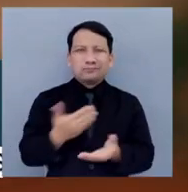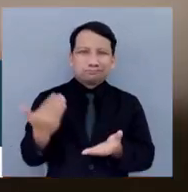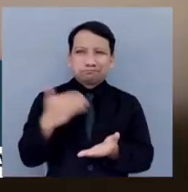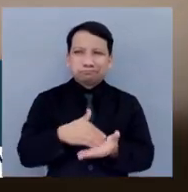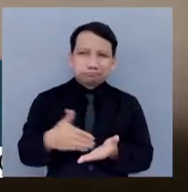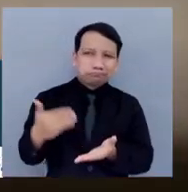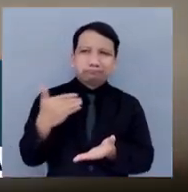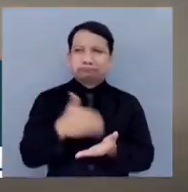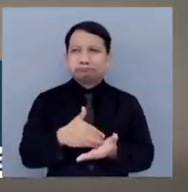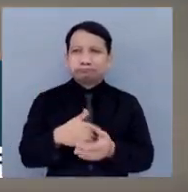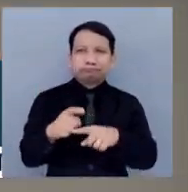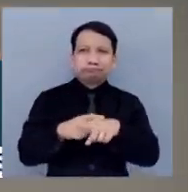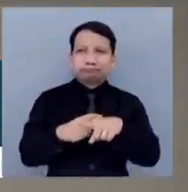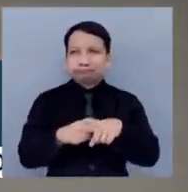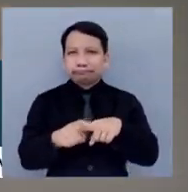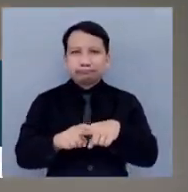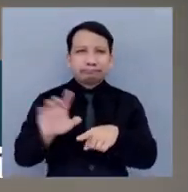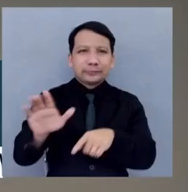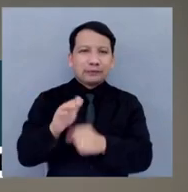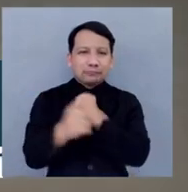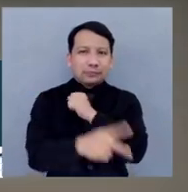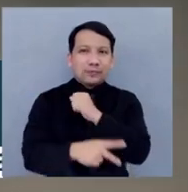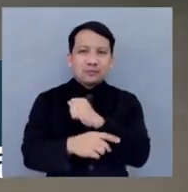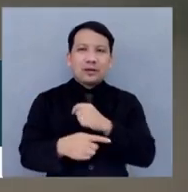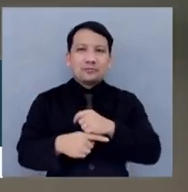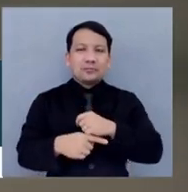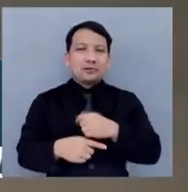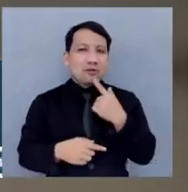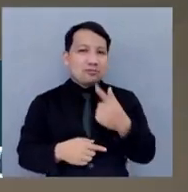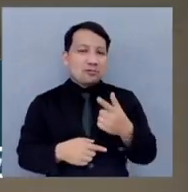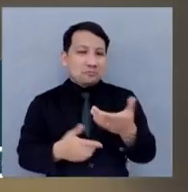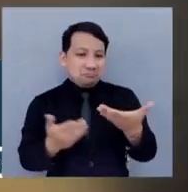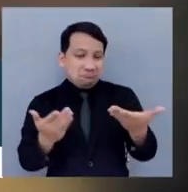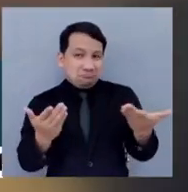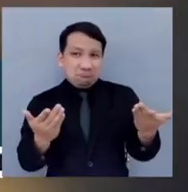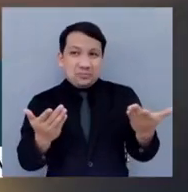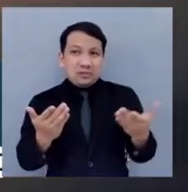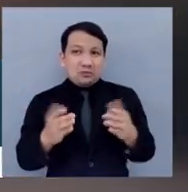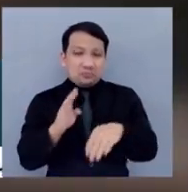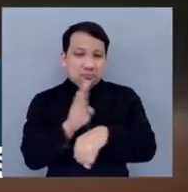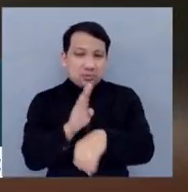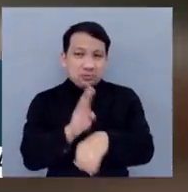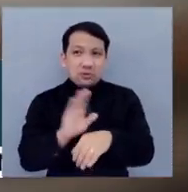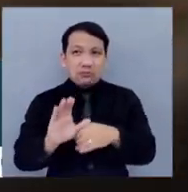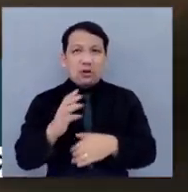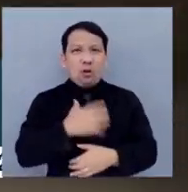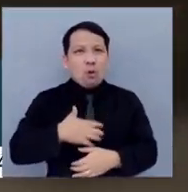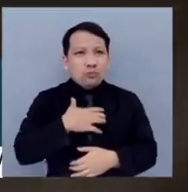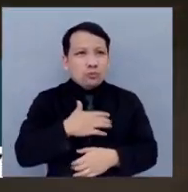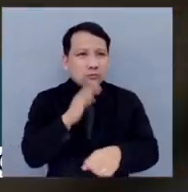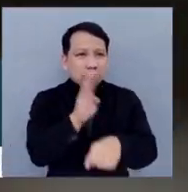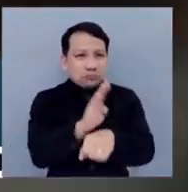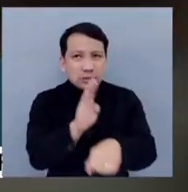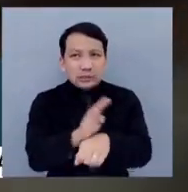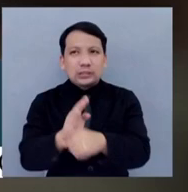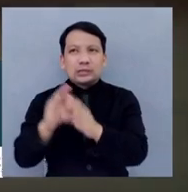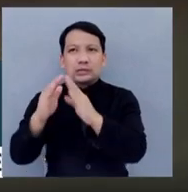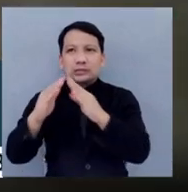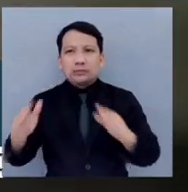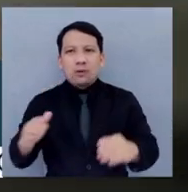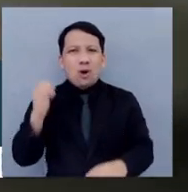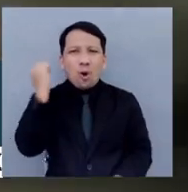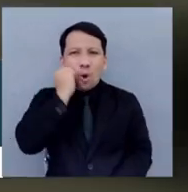of electricity in the province. While power supply is back, businesses and residents are complaining about the effects of frequent